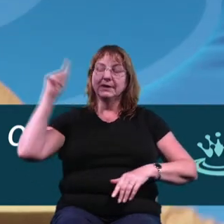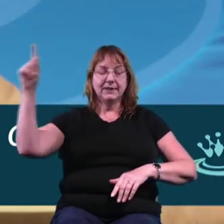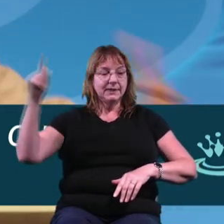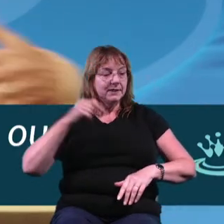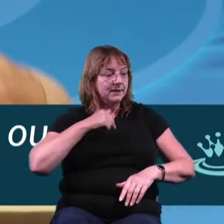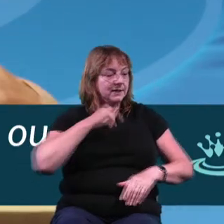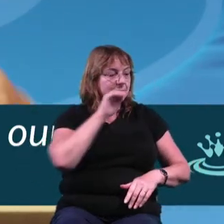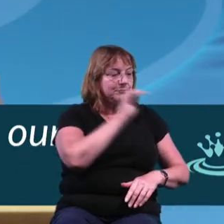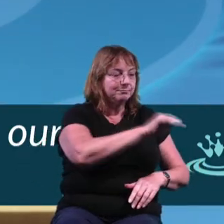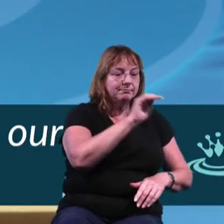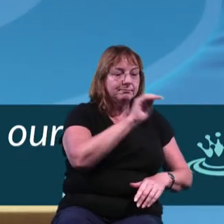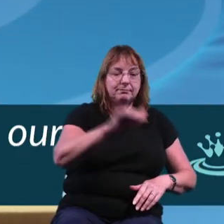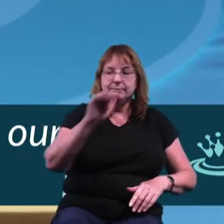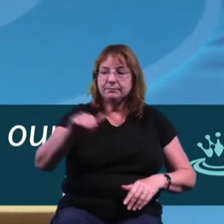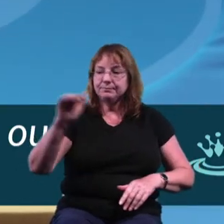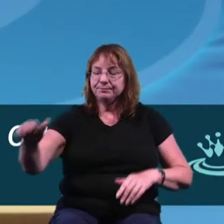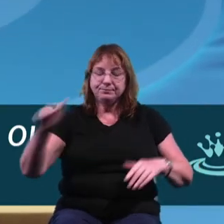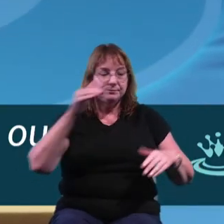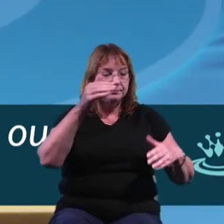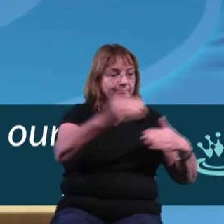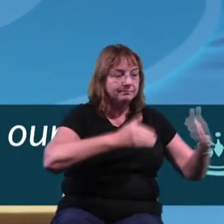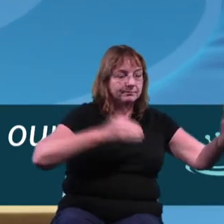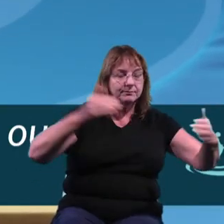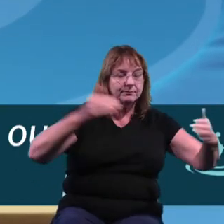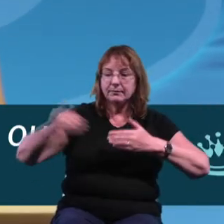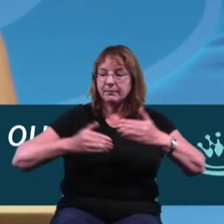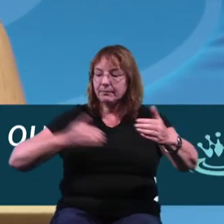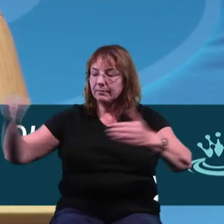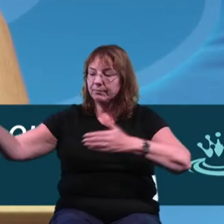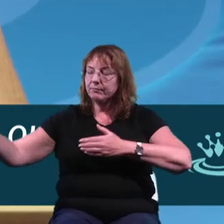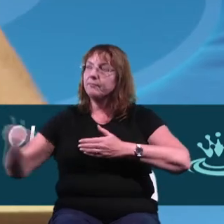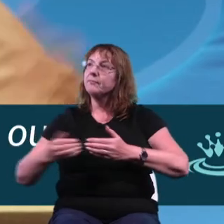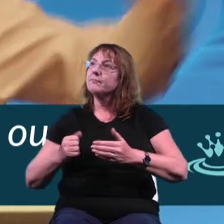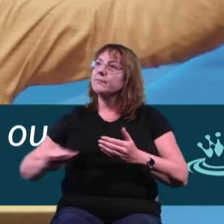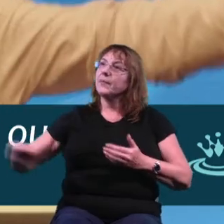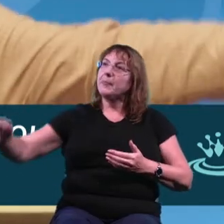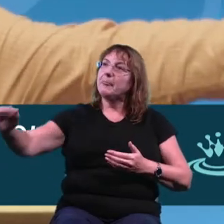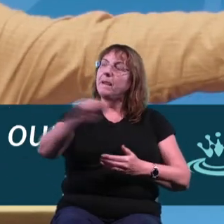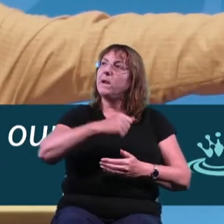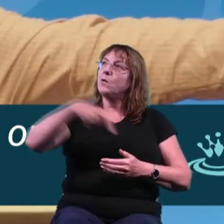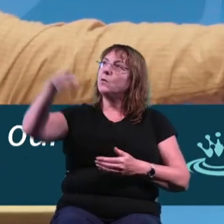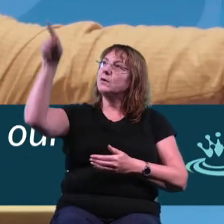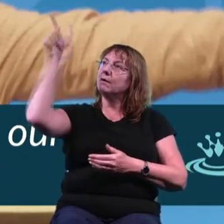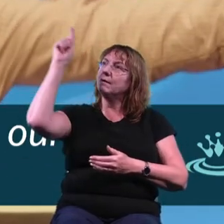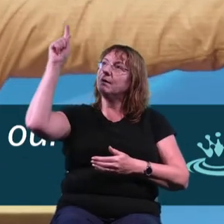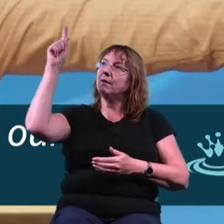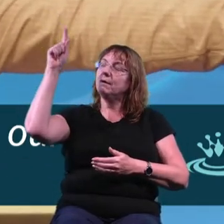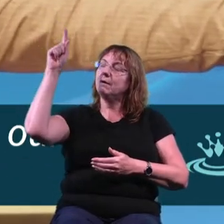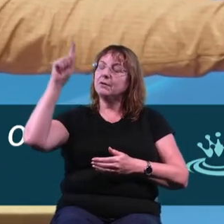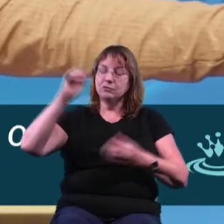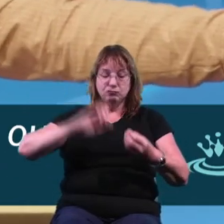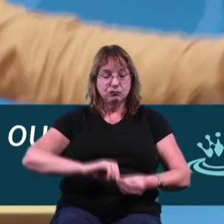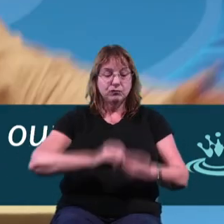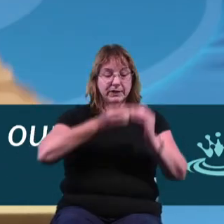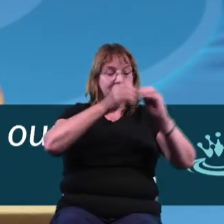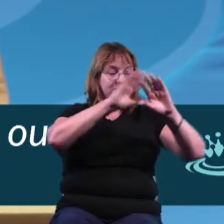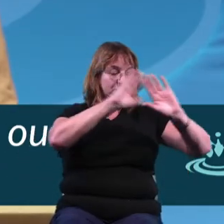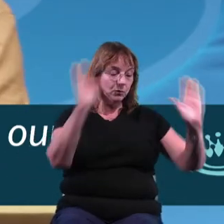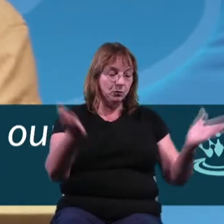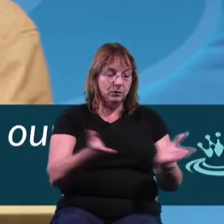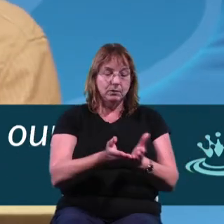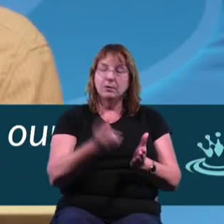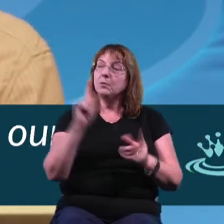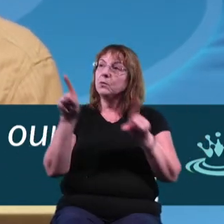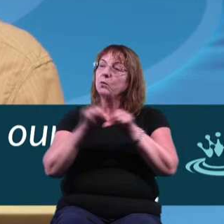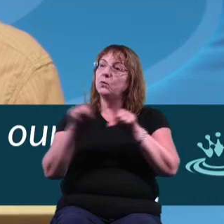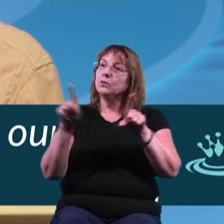us to be our God. God not only makes the world, he remakes us as his people. He not